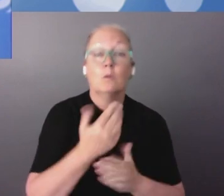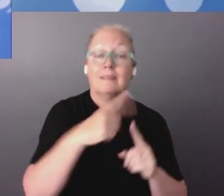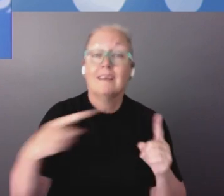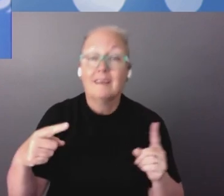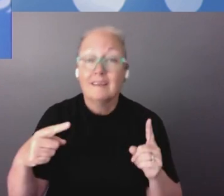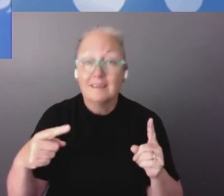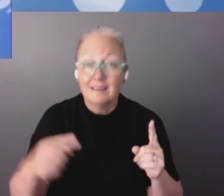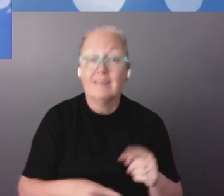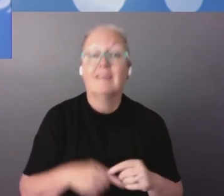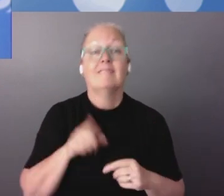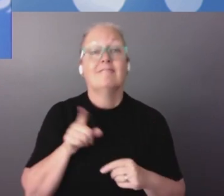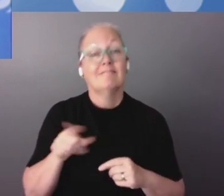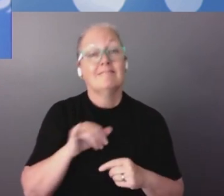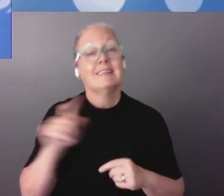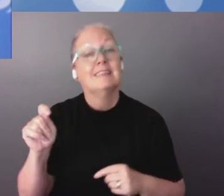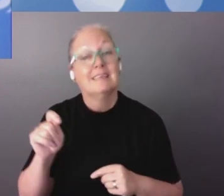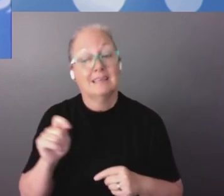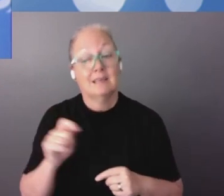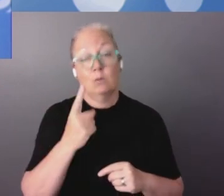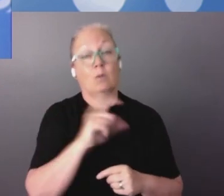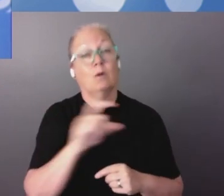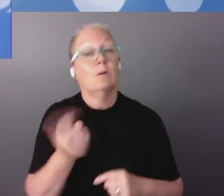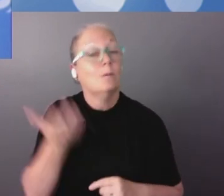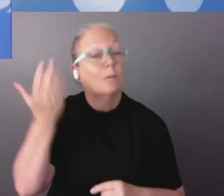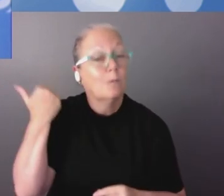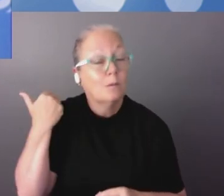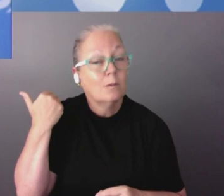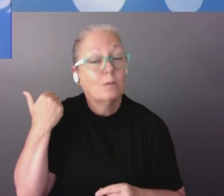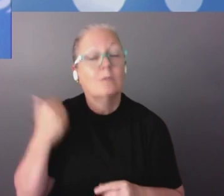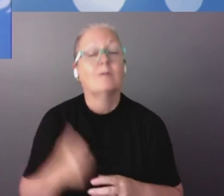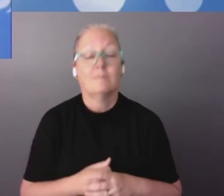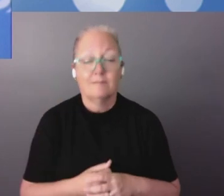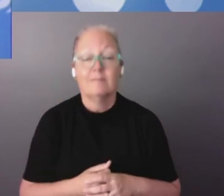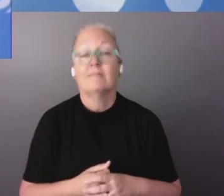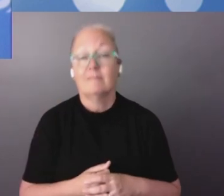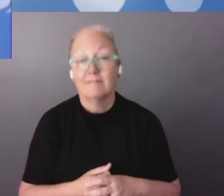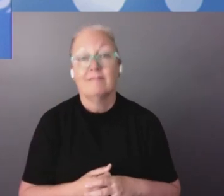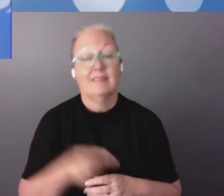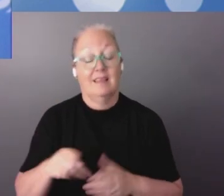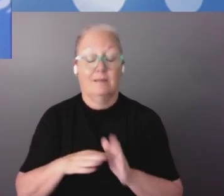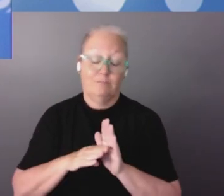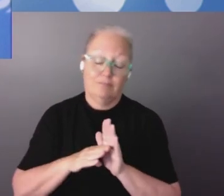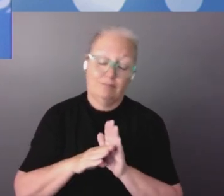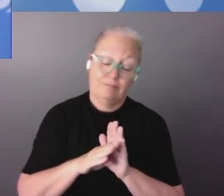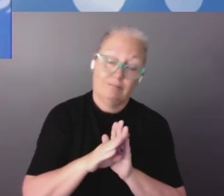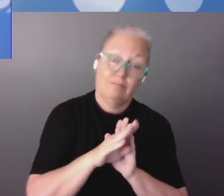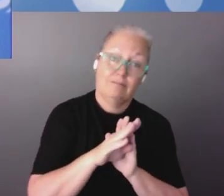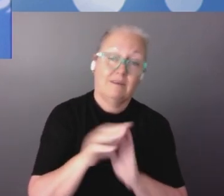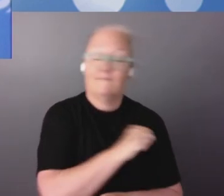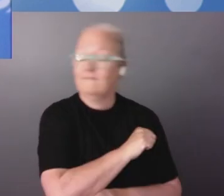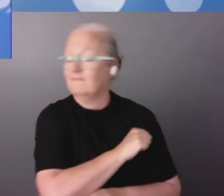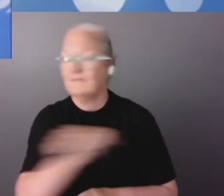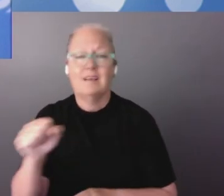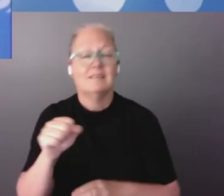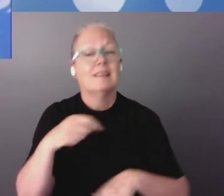last week show that internet uptake dramatically accelerated during the pandemic. We had what